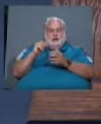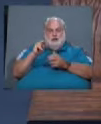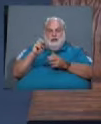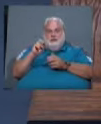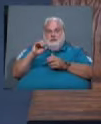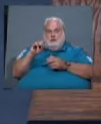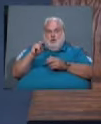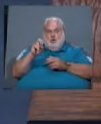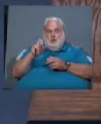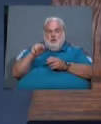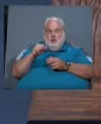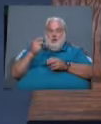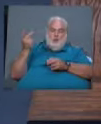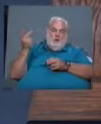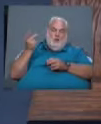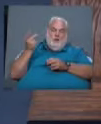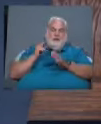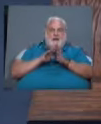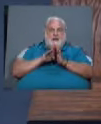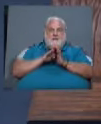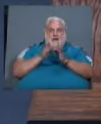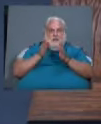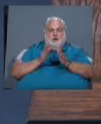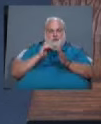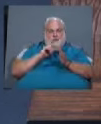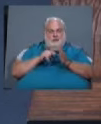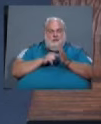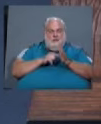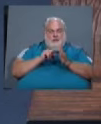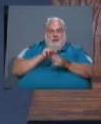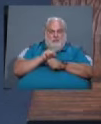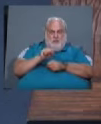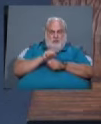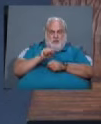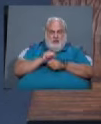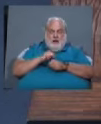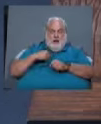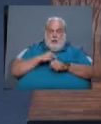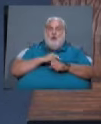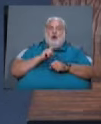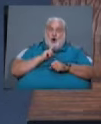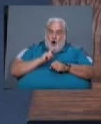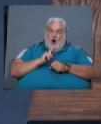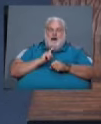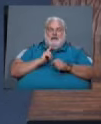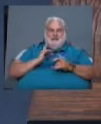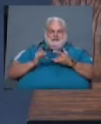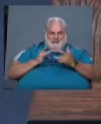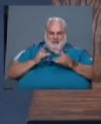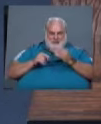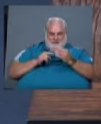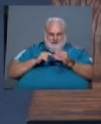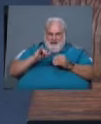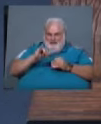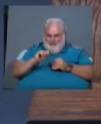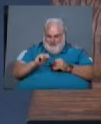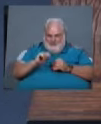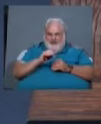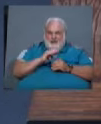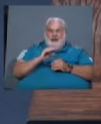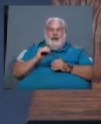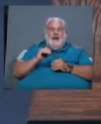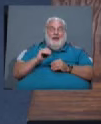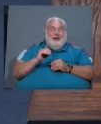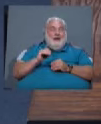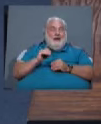and I are the developers for this project. We are excited about the project, and